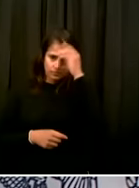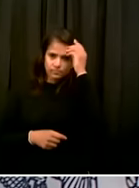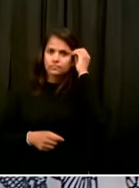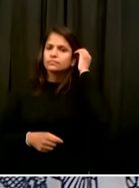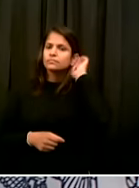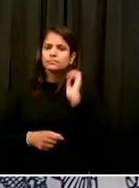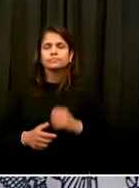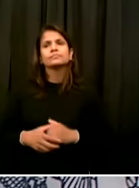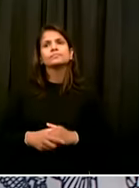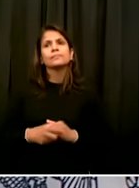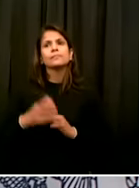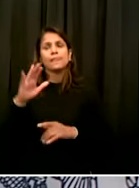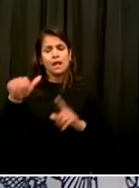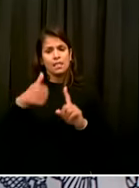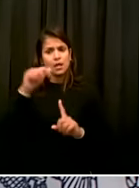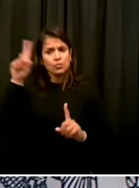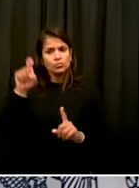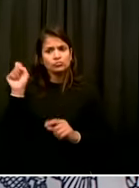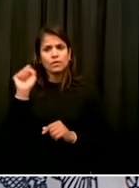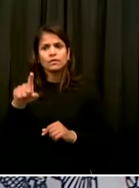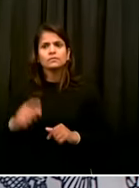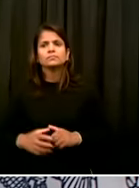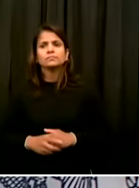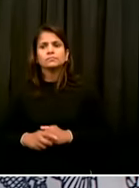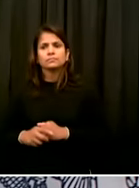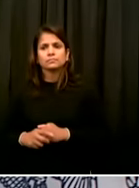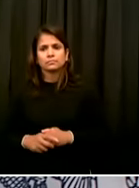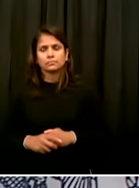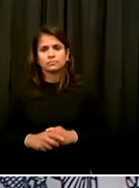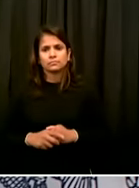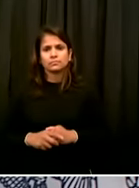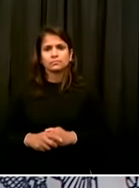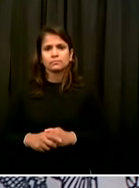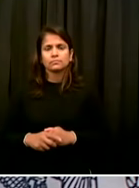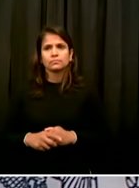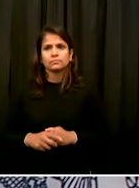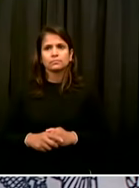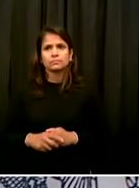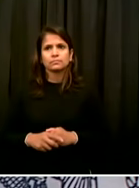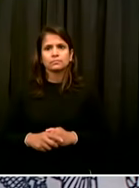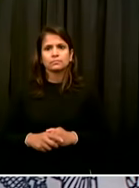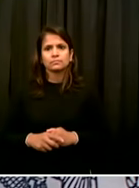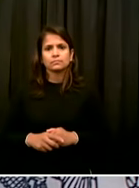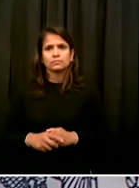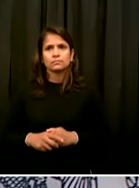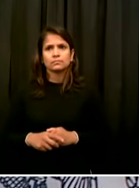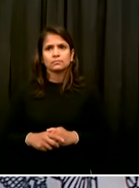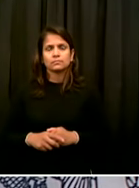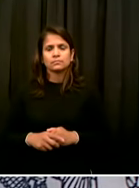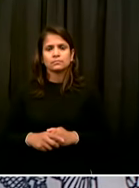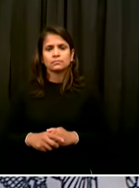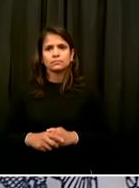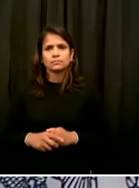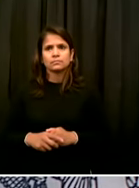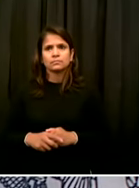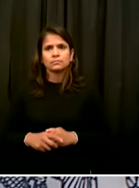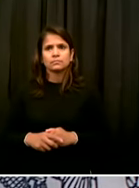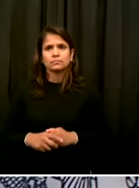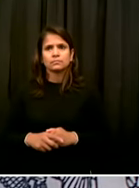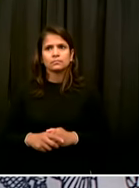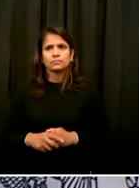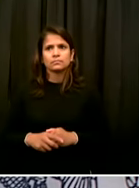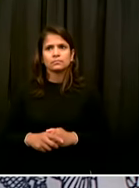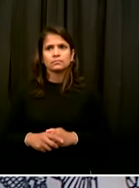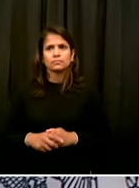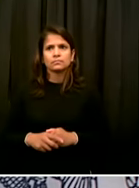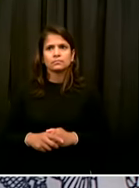should be looking to accommodate wealthy New Yorkers and keep them here. It's particularly timely now, not only because of the city's financial straits, but those